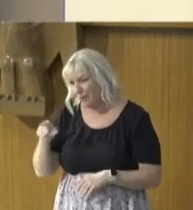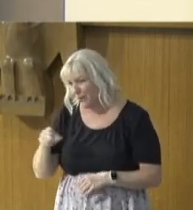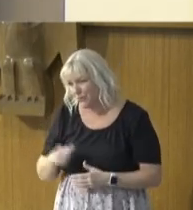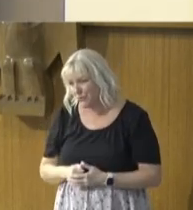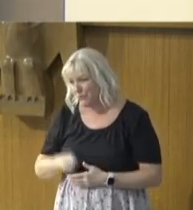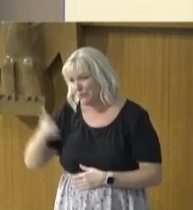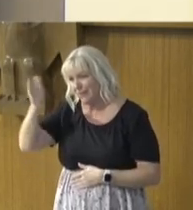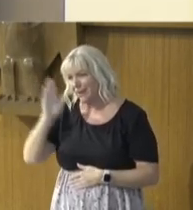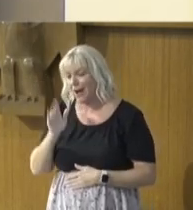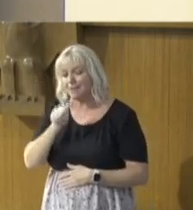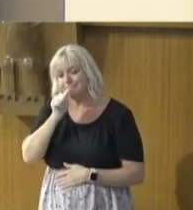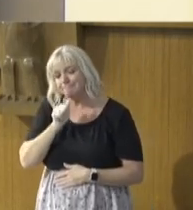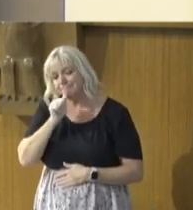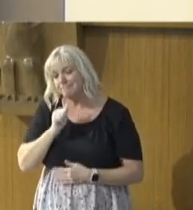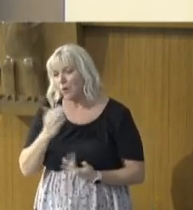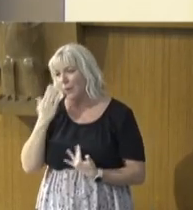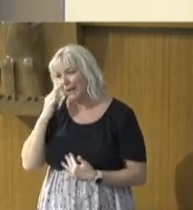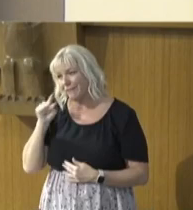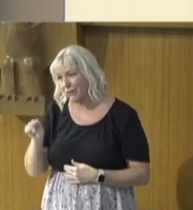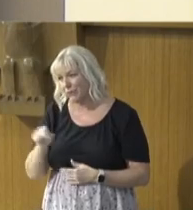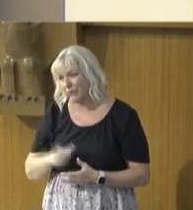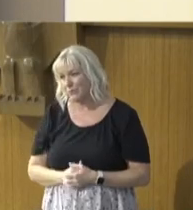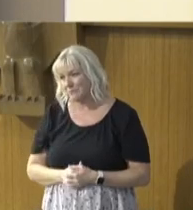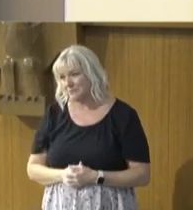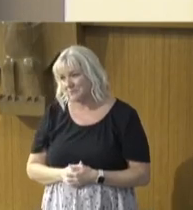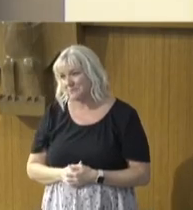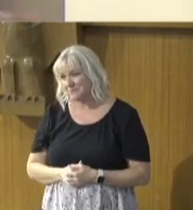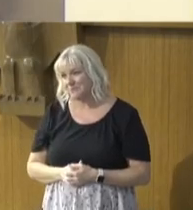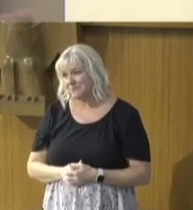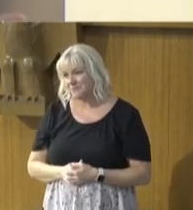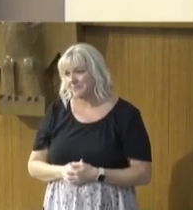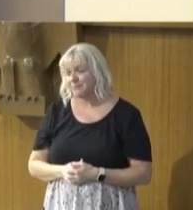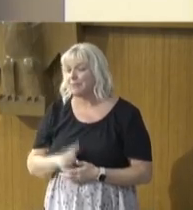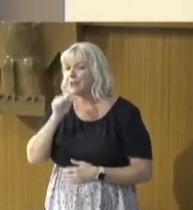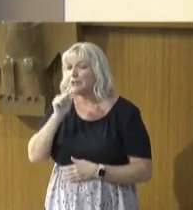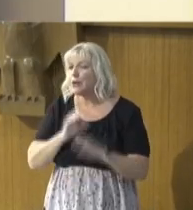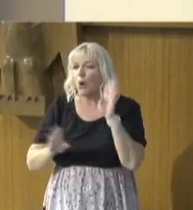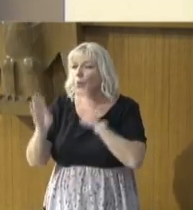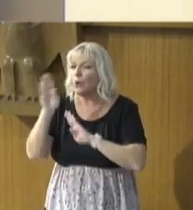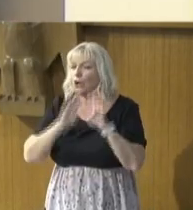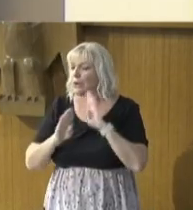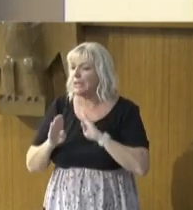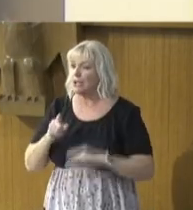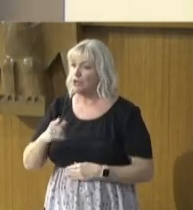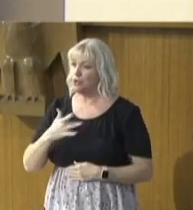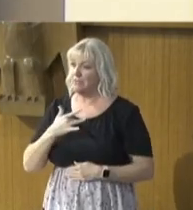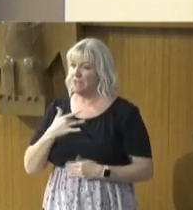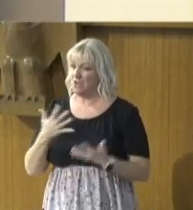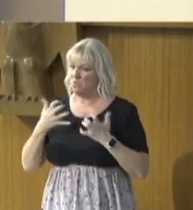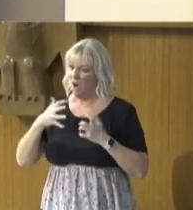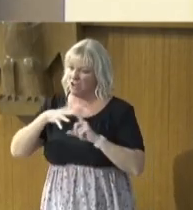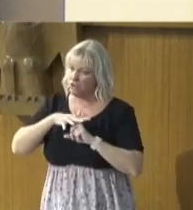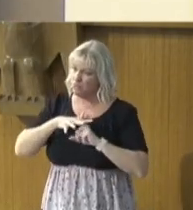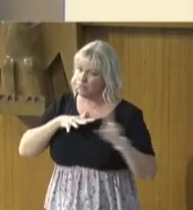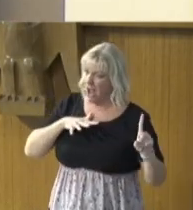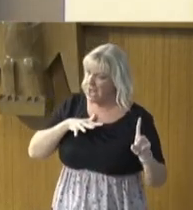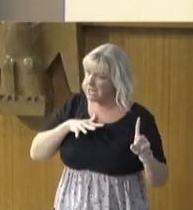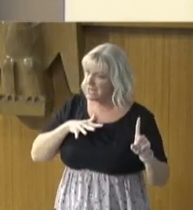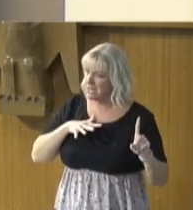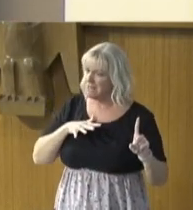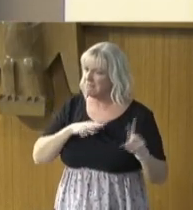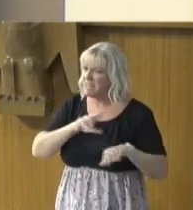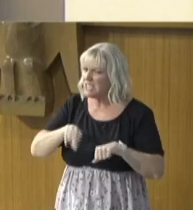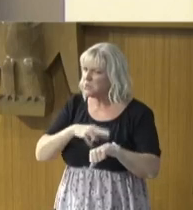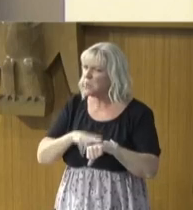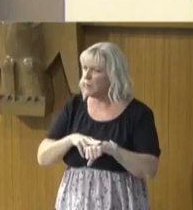patiently waiting for you to come around. But don't worry, this urge to run from God's calling in your life is